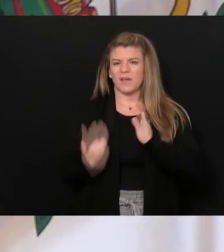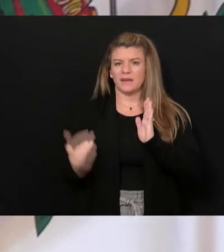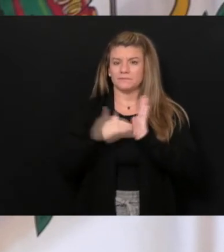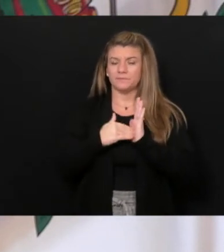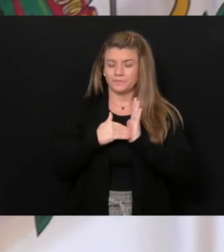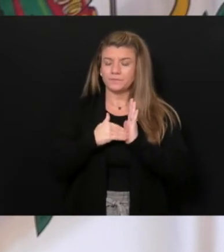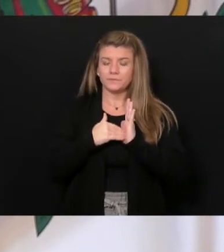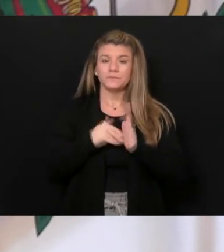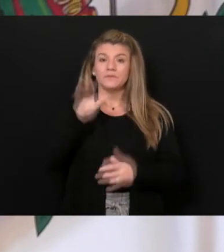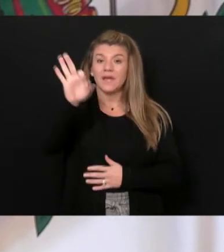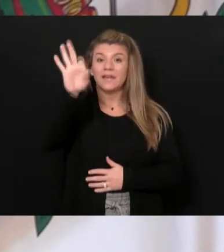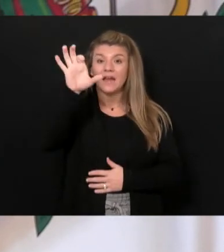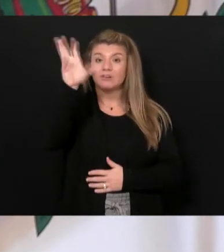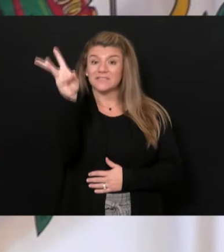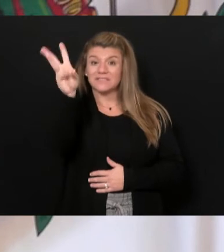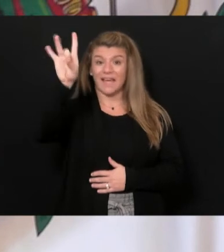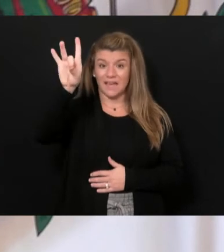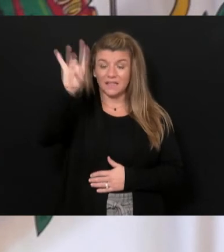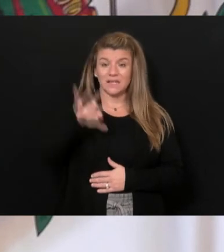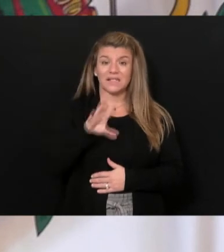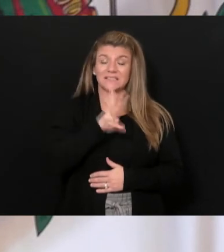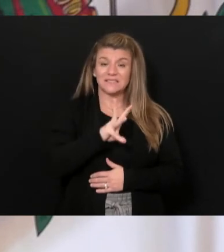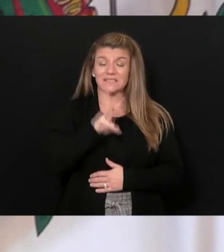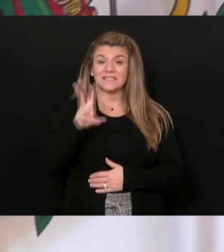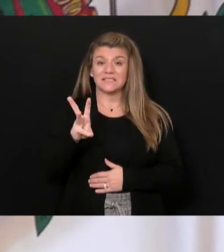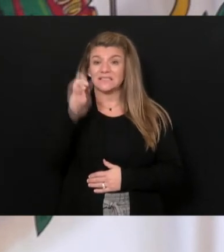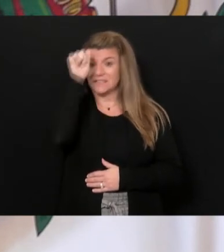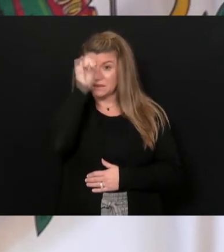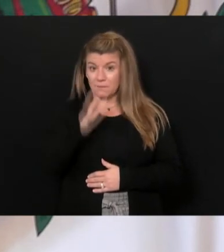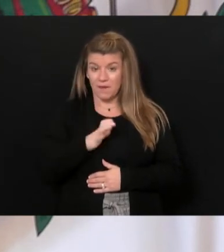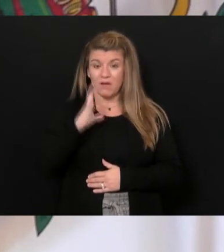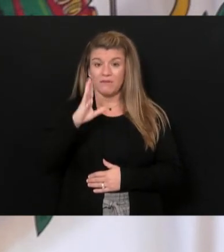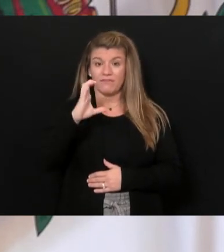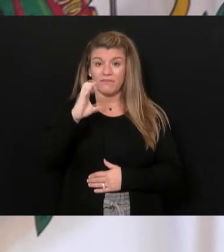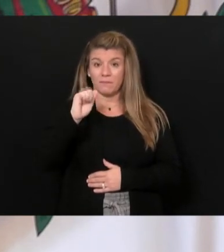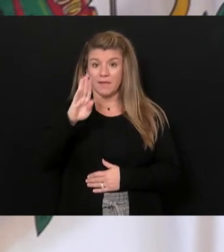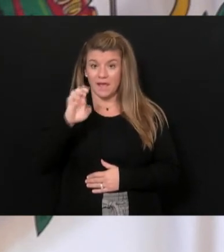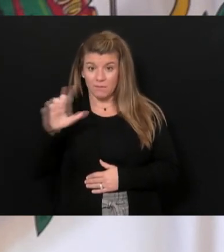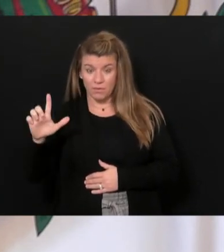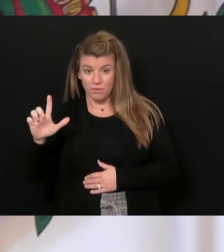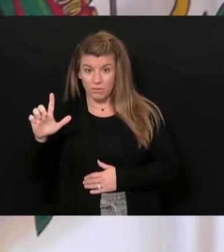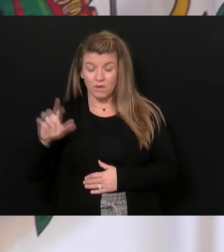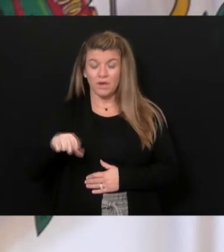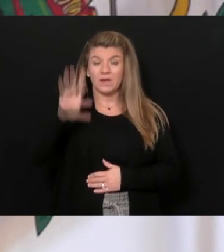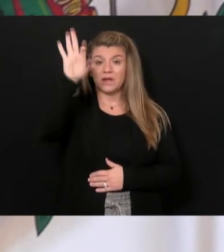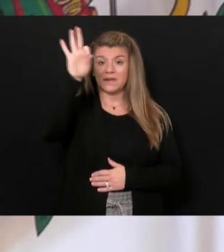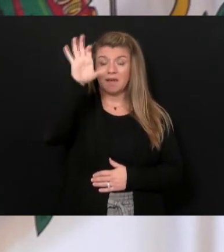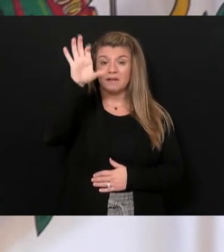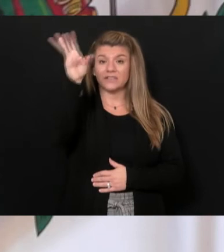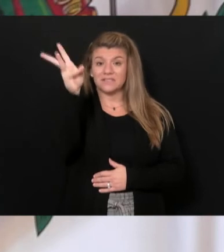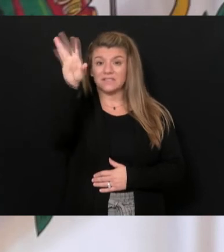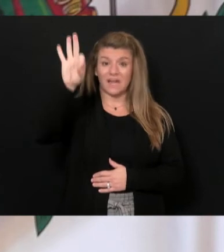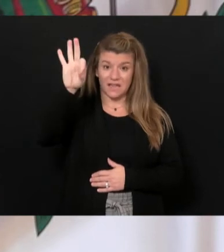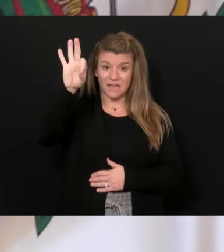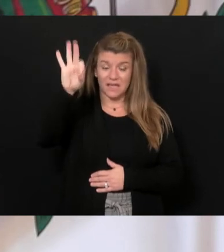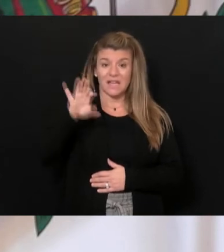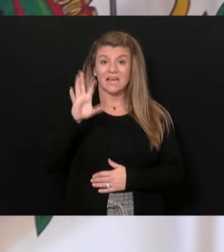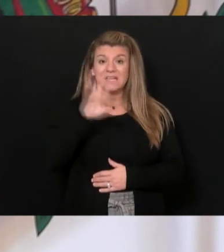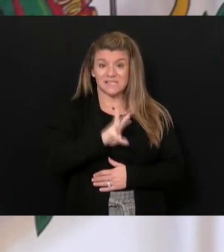Our 968th death, a 66-year-old male from Cabell County. Our 969th death,